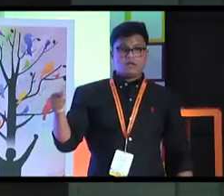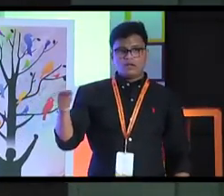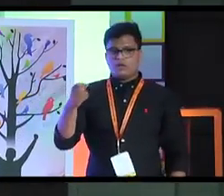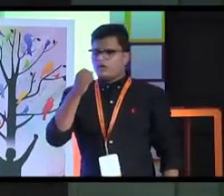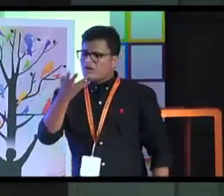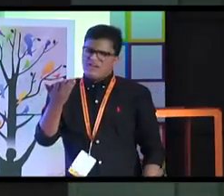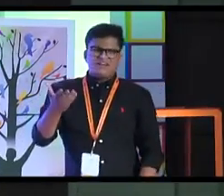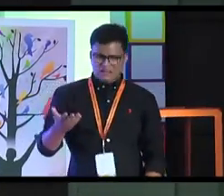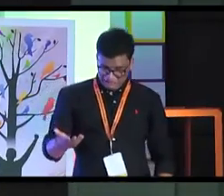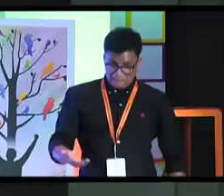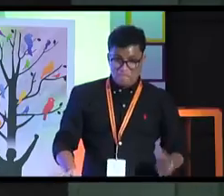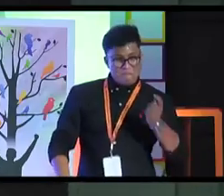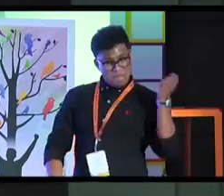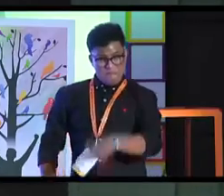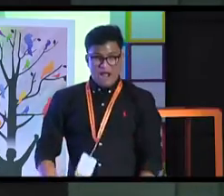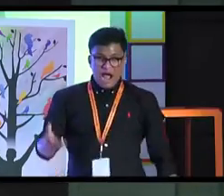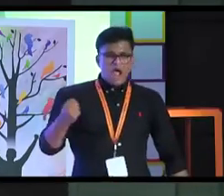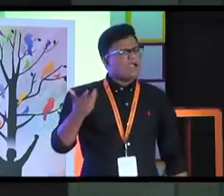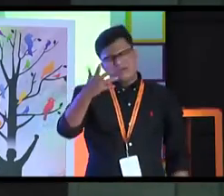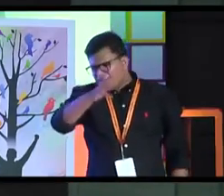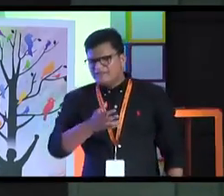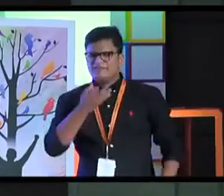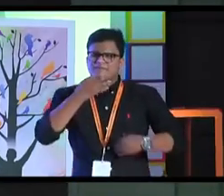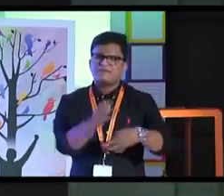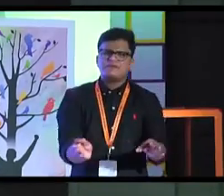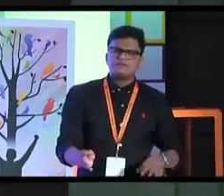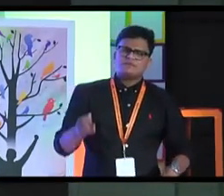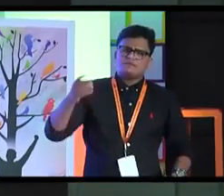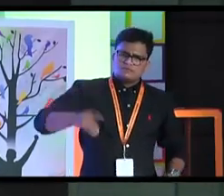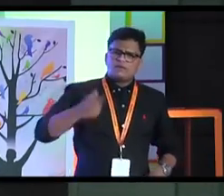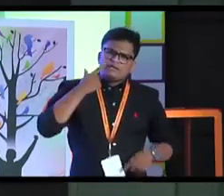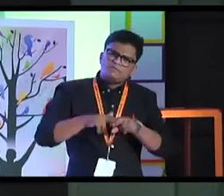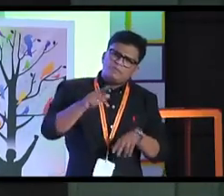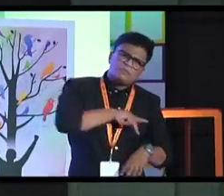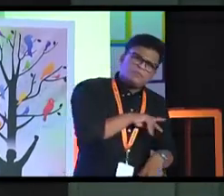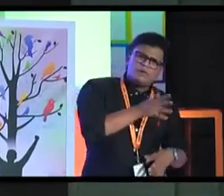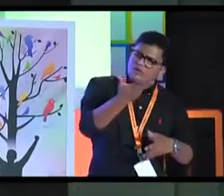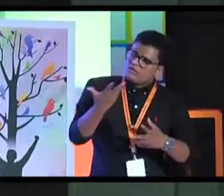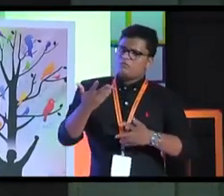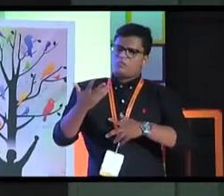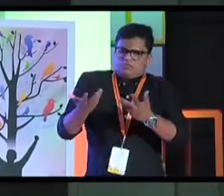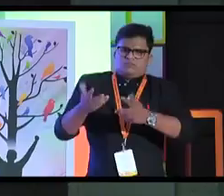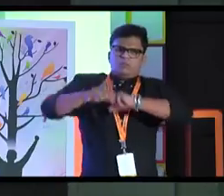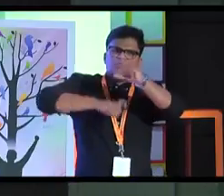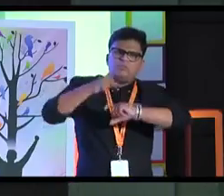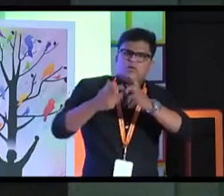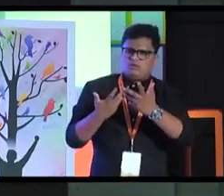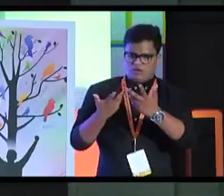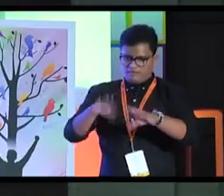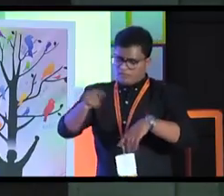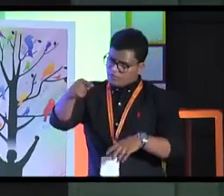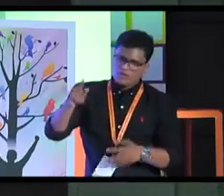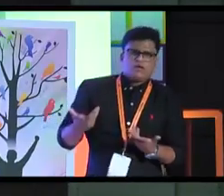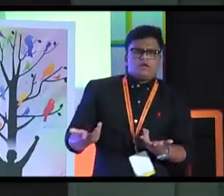money. Take a pledge that I will do something. If you are individual, you have your template, just check mark. Corporate leader, your check mark.